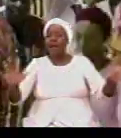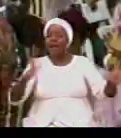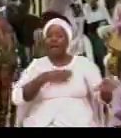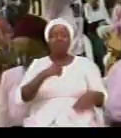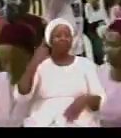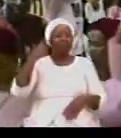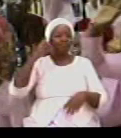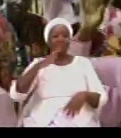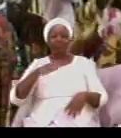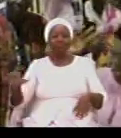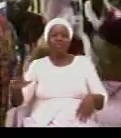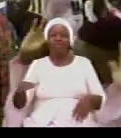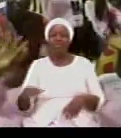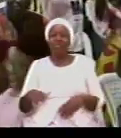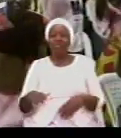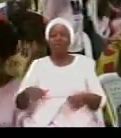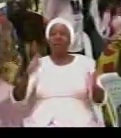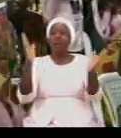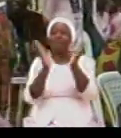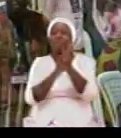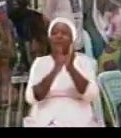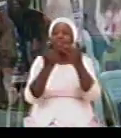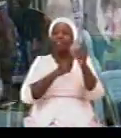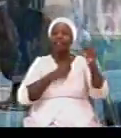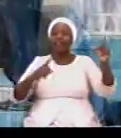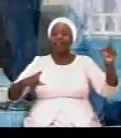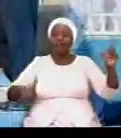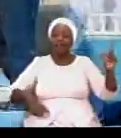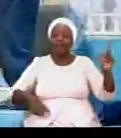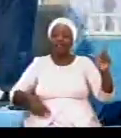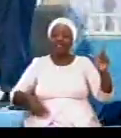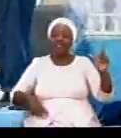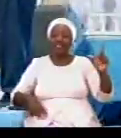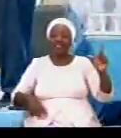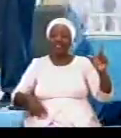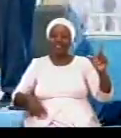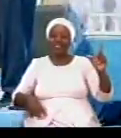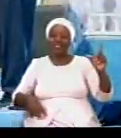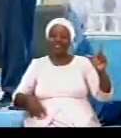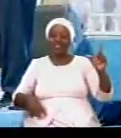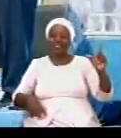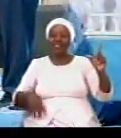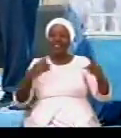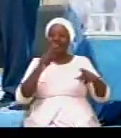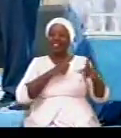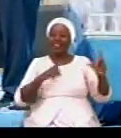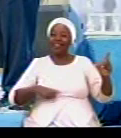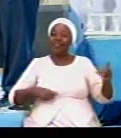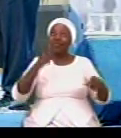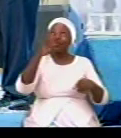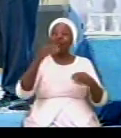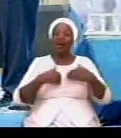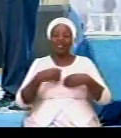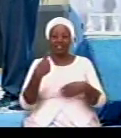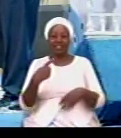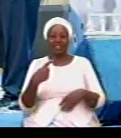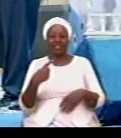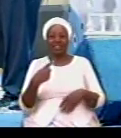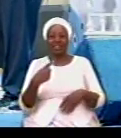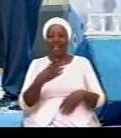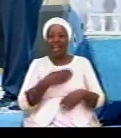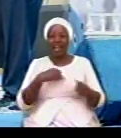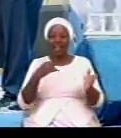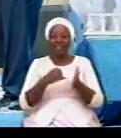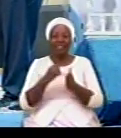Lord. The Lord God has said, and it shall come to pass.